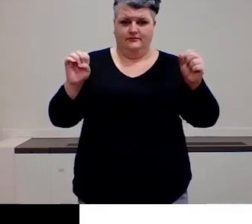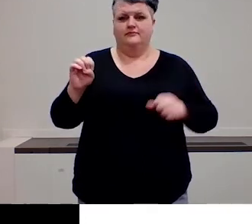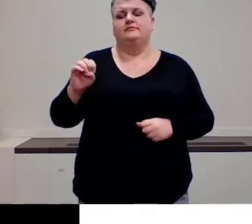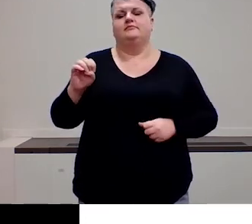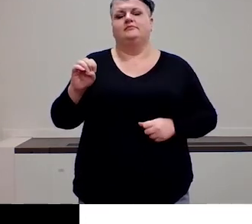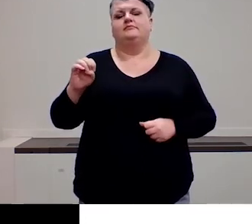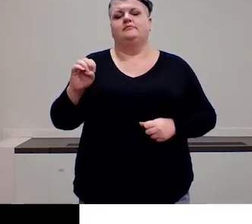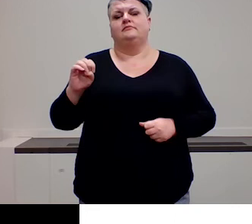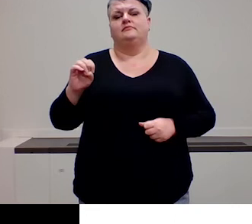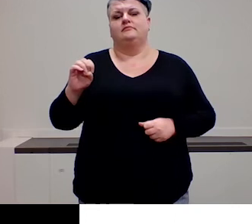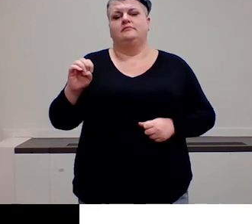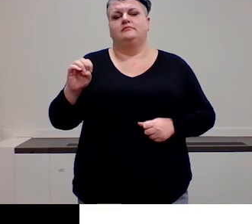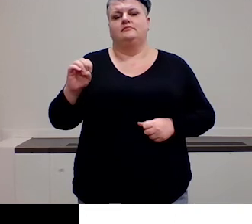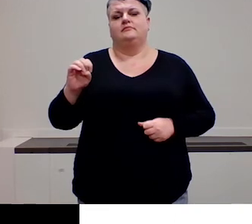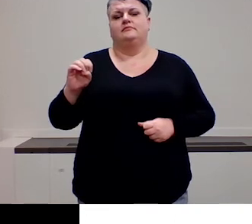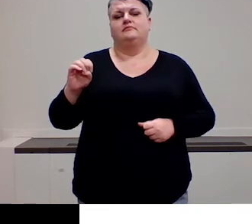Yes.